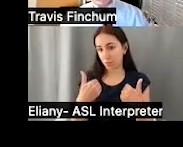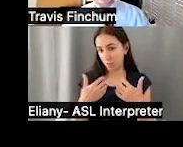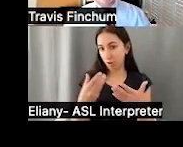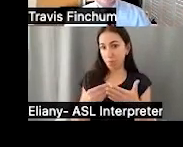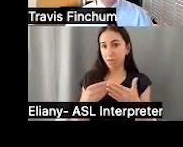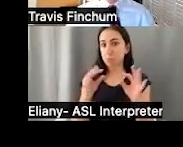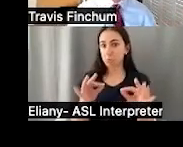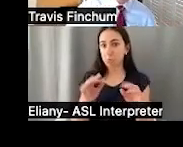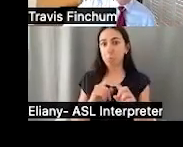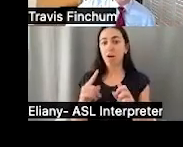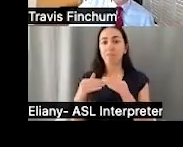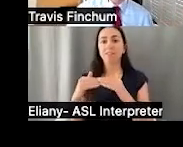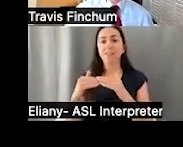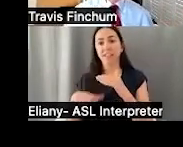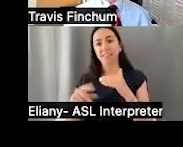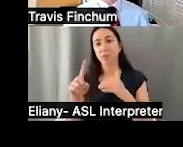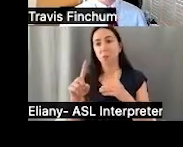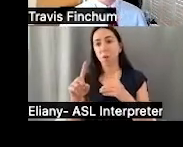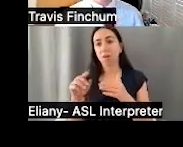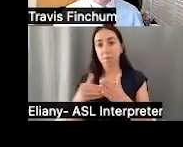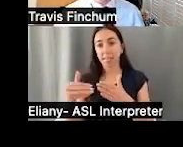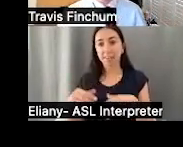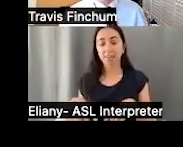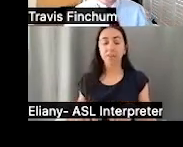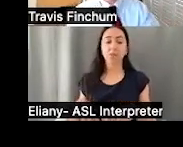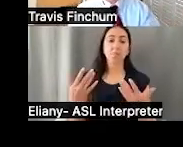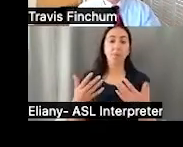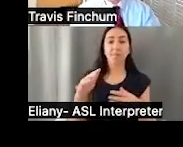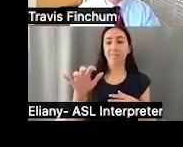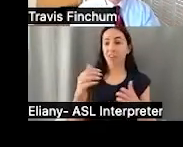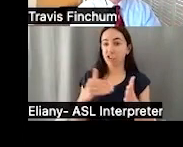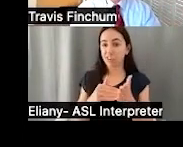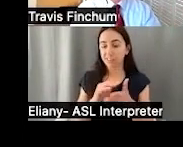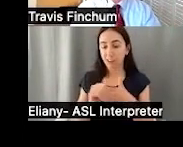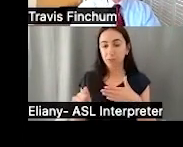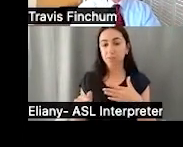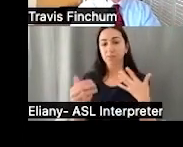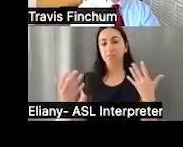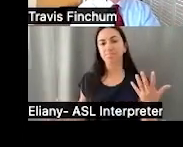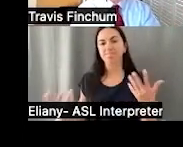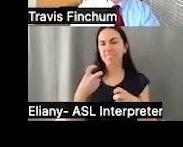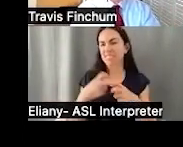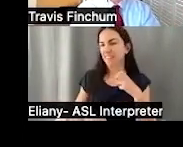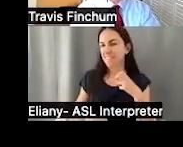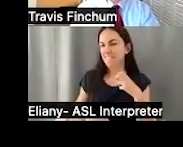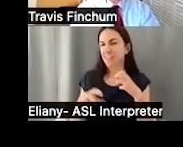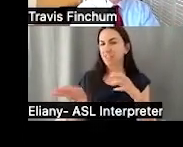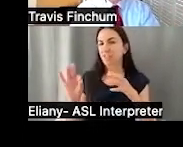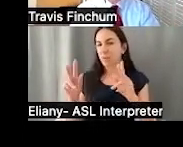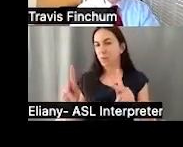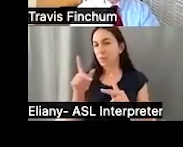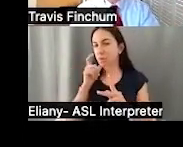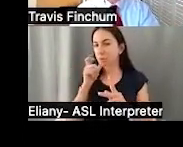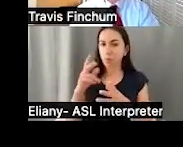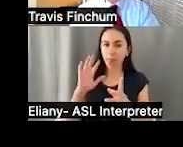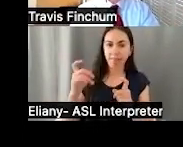less than $1 million or sometimes even 500,000, it's hard to find a trustee who will